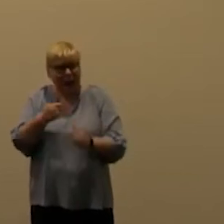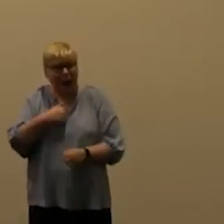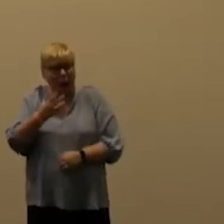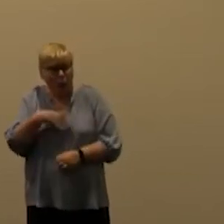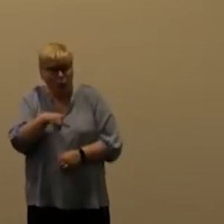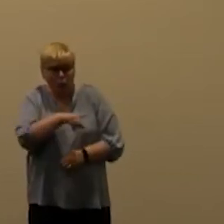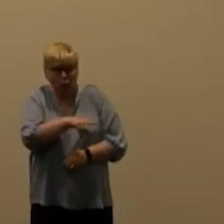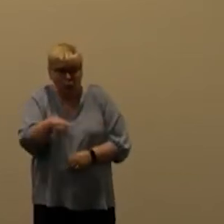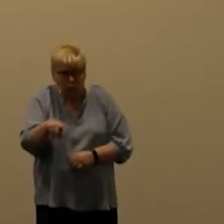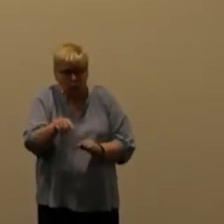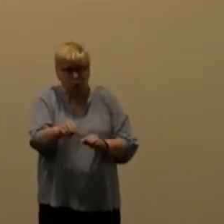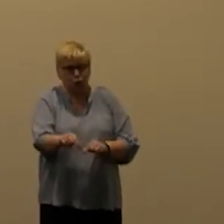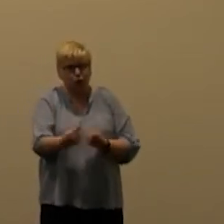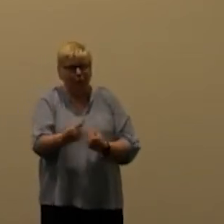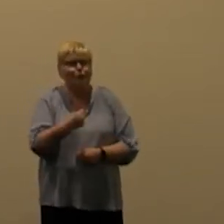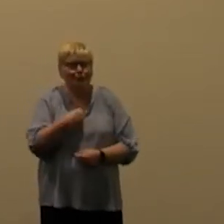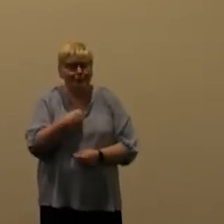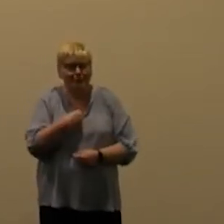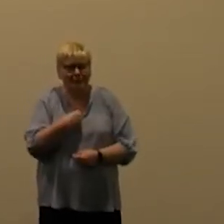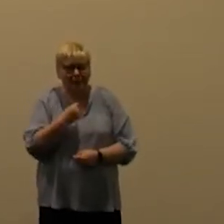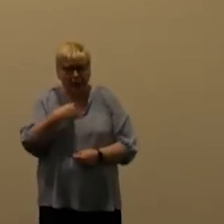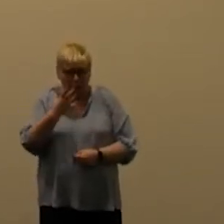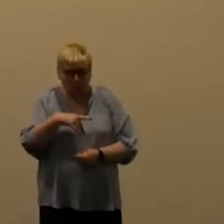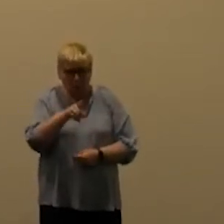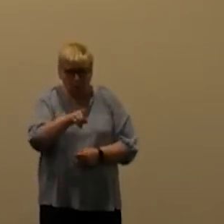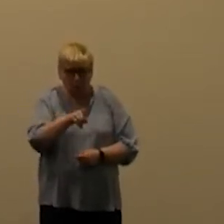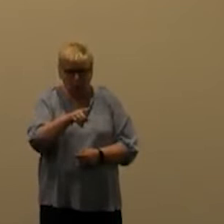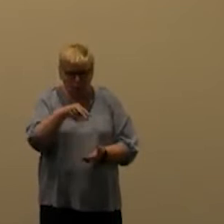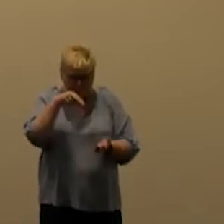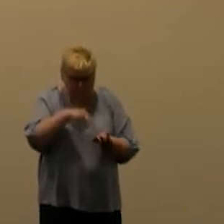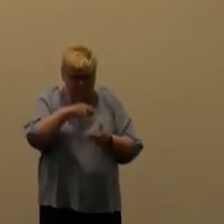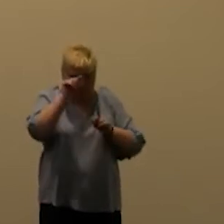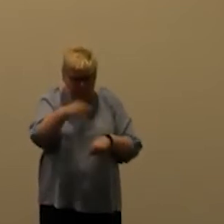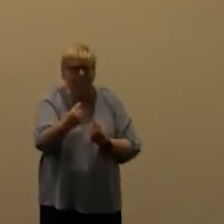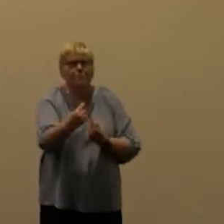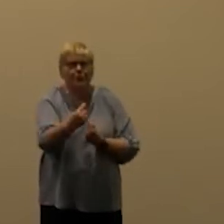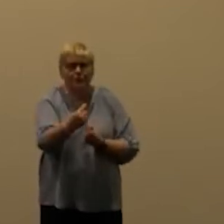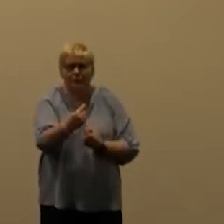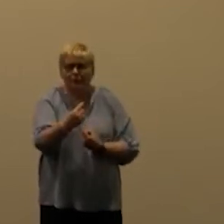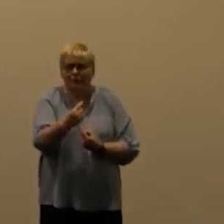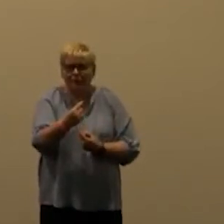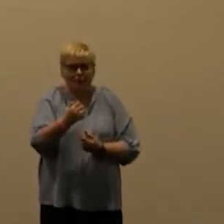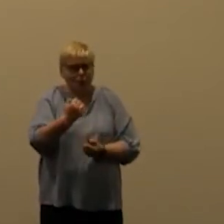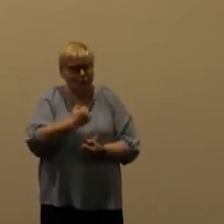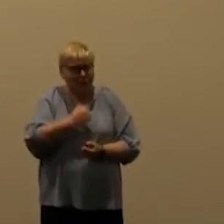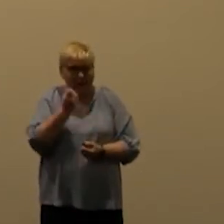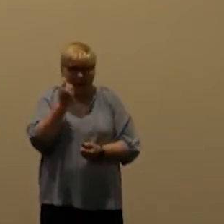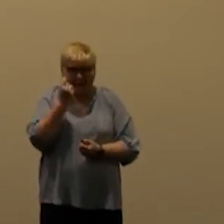by you. I want you to stand up to me and my overinflated